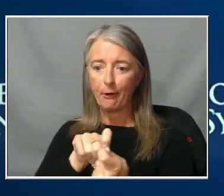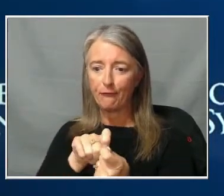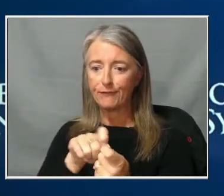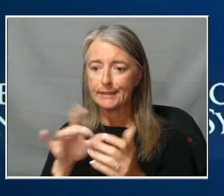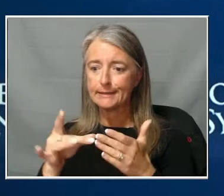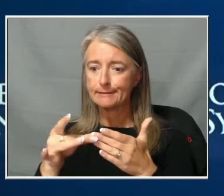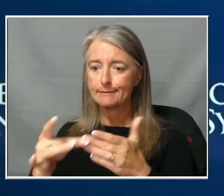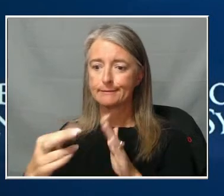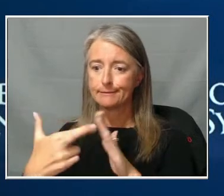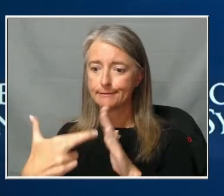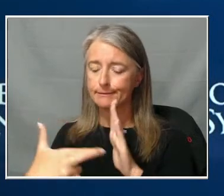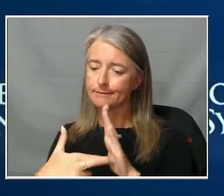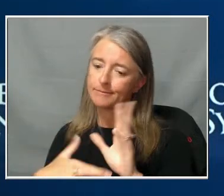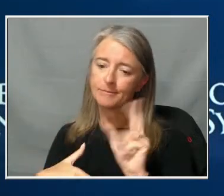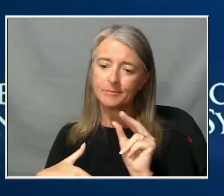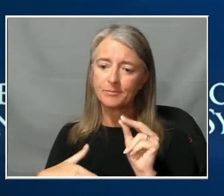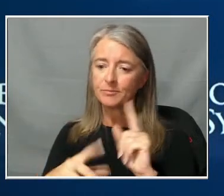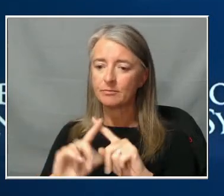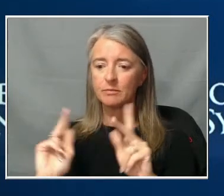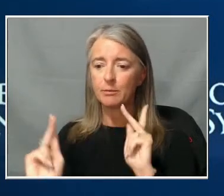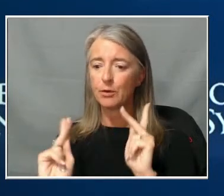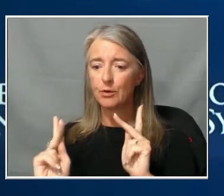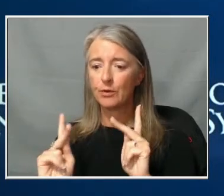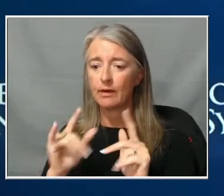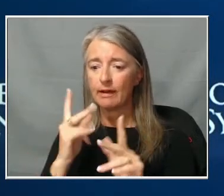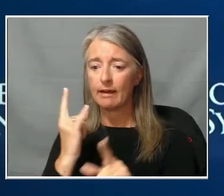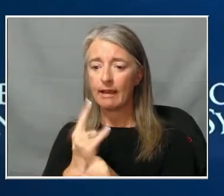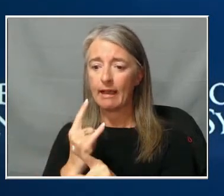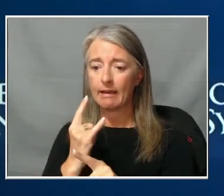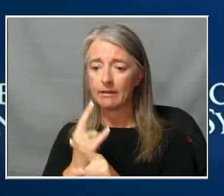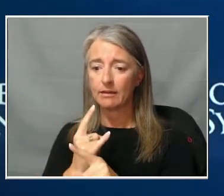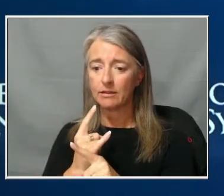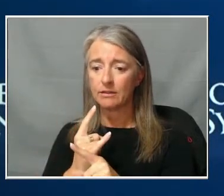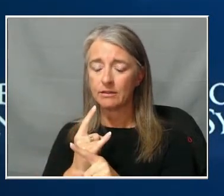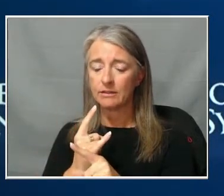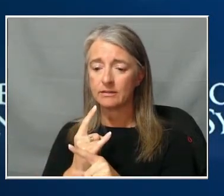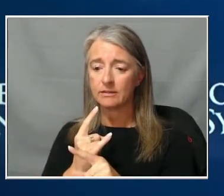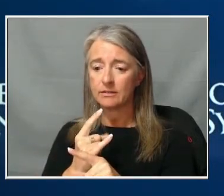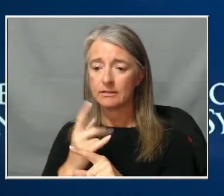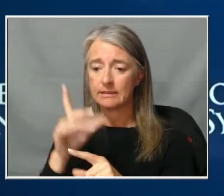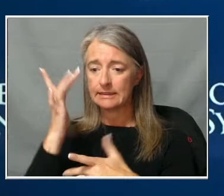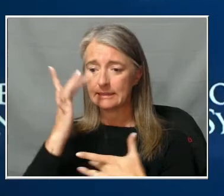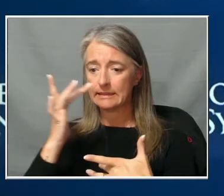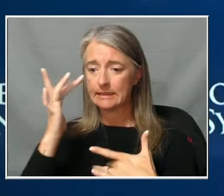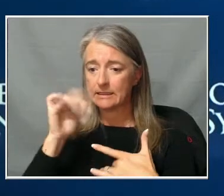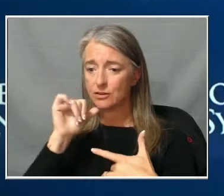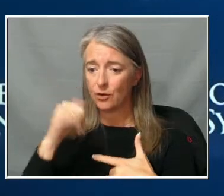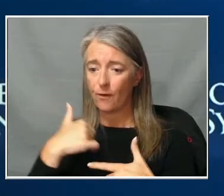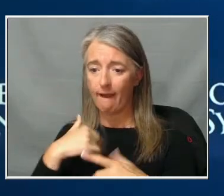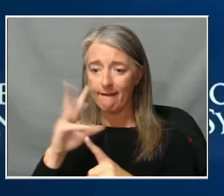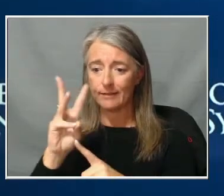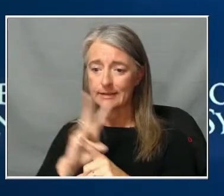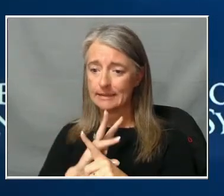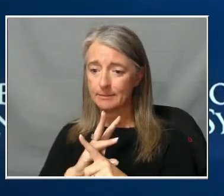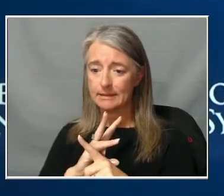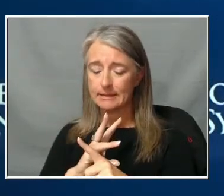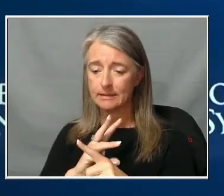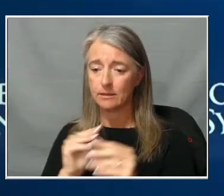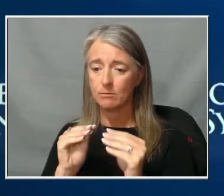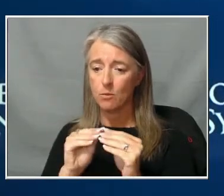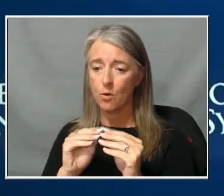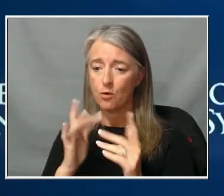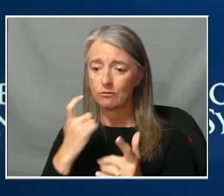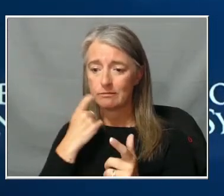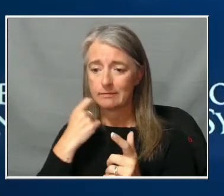are people who suffer from alcoholic liver disease who don't have 6 months, in all honesty. And more recently, people with very